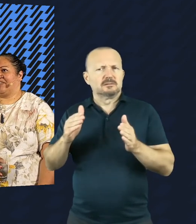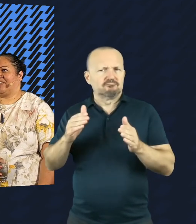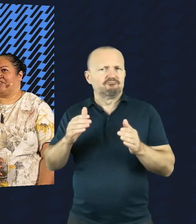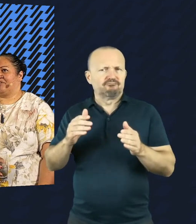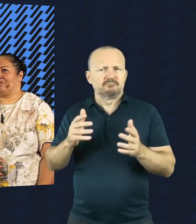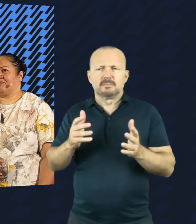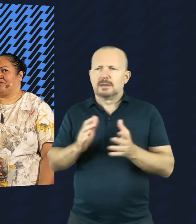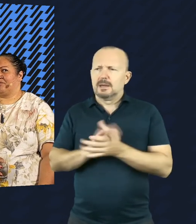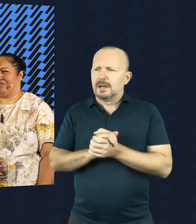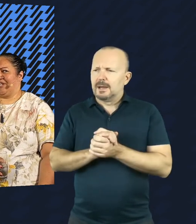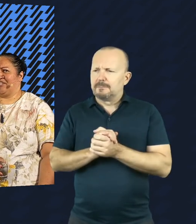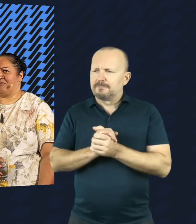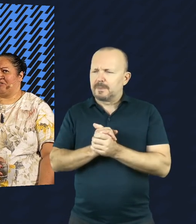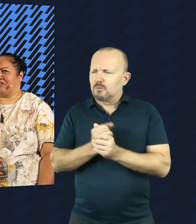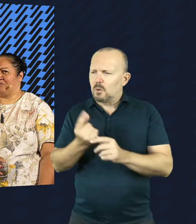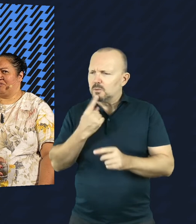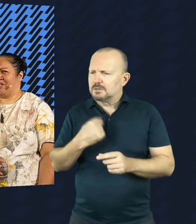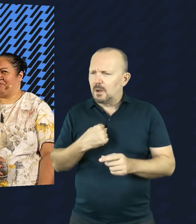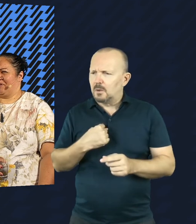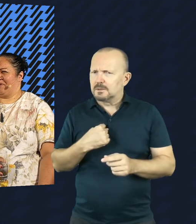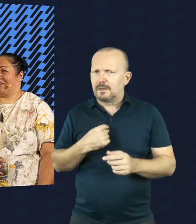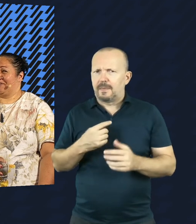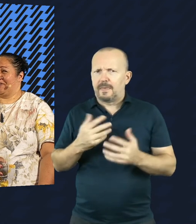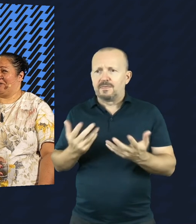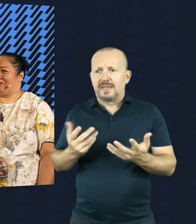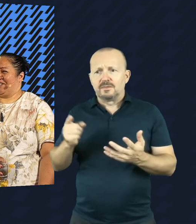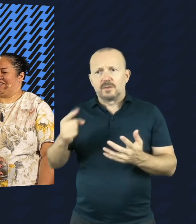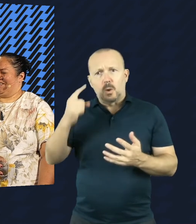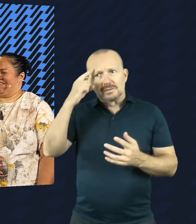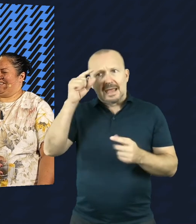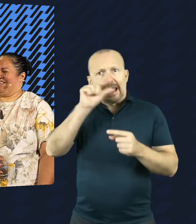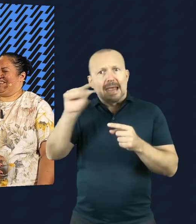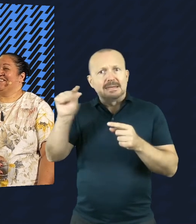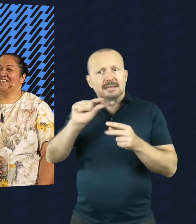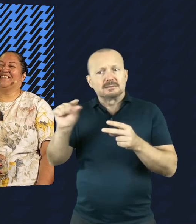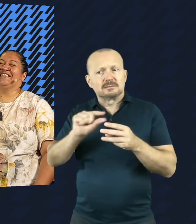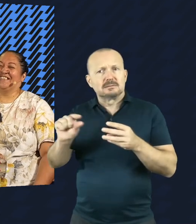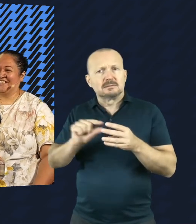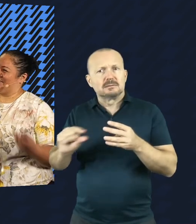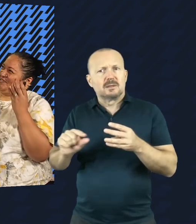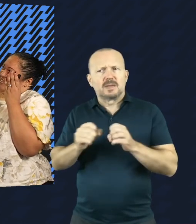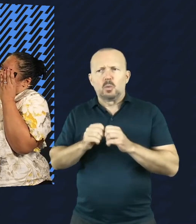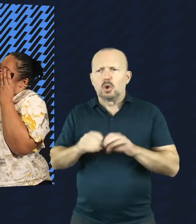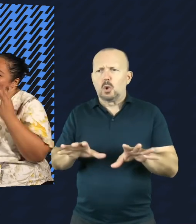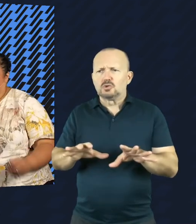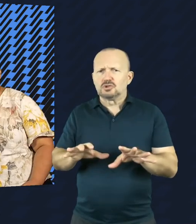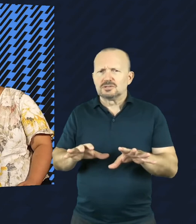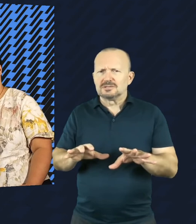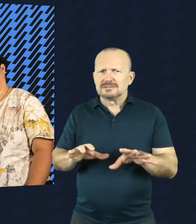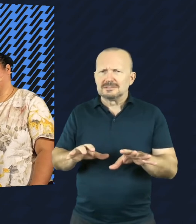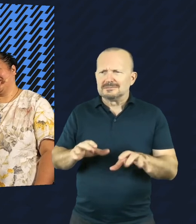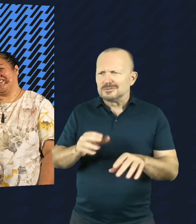And then the headings were launched, would that be about 03? Yeah. So much happened